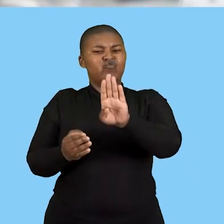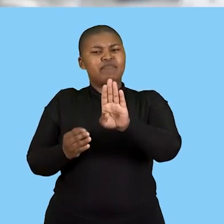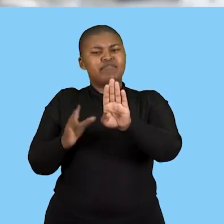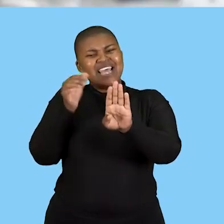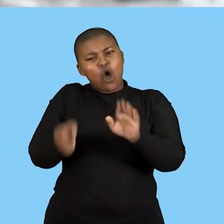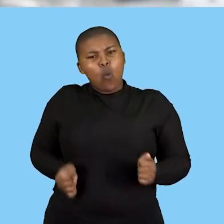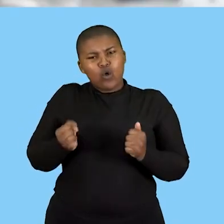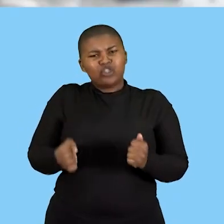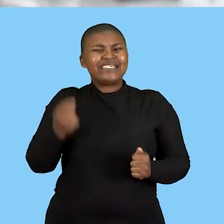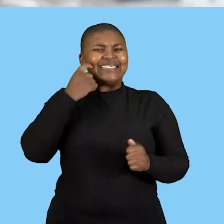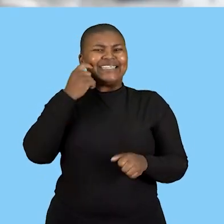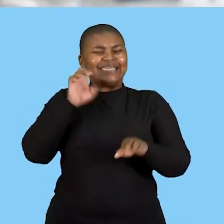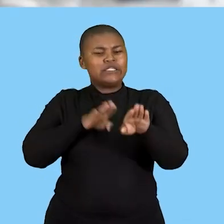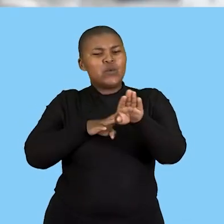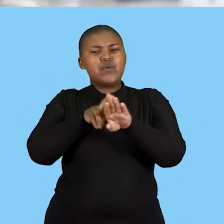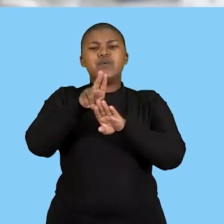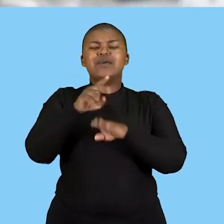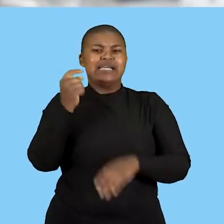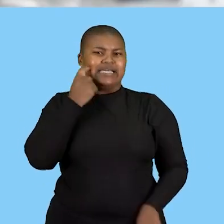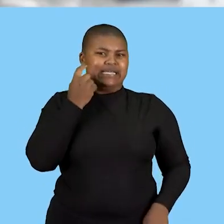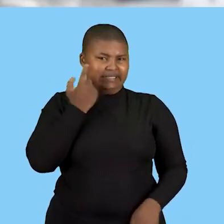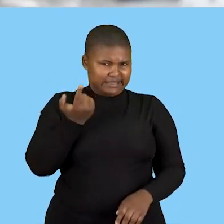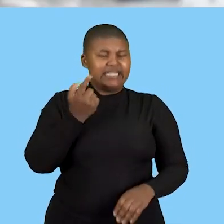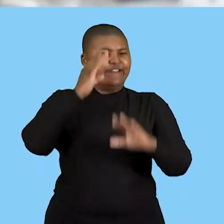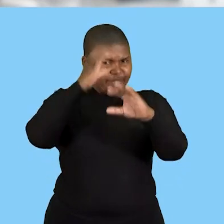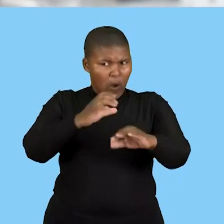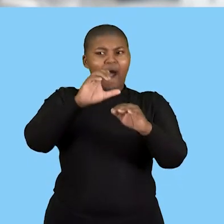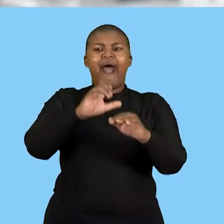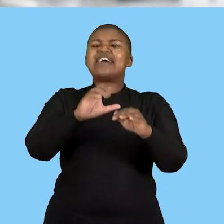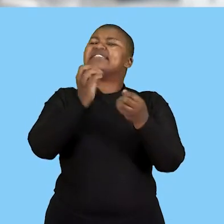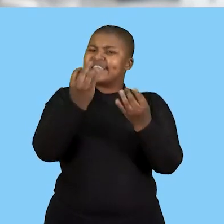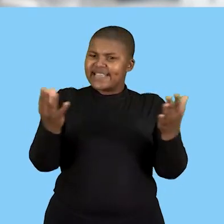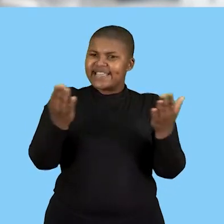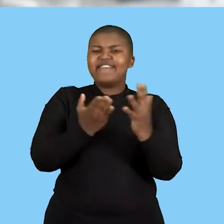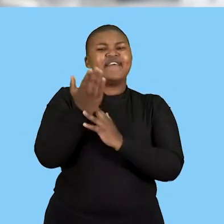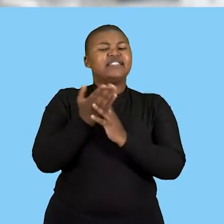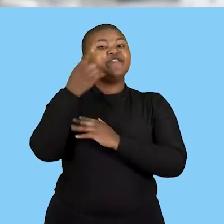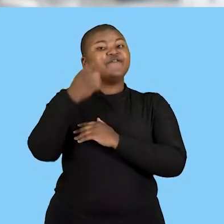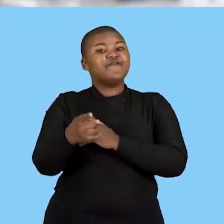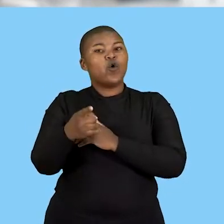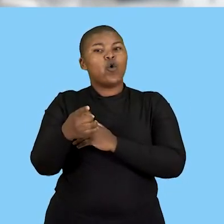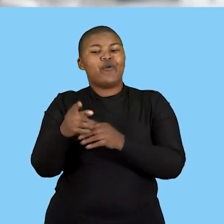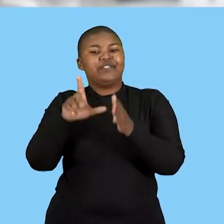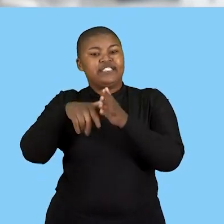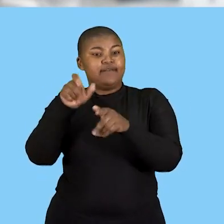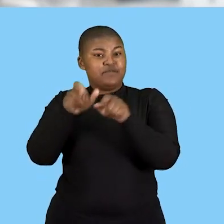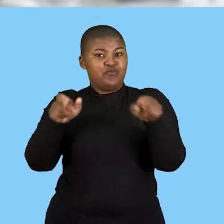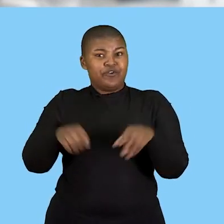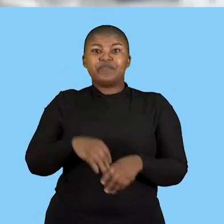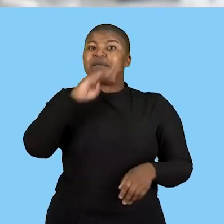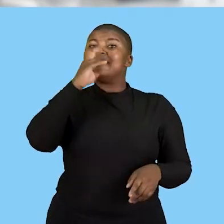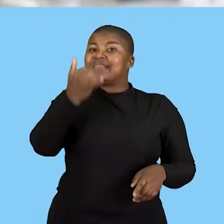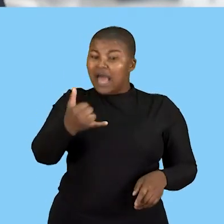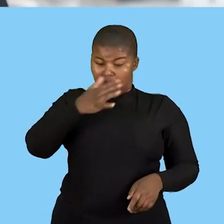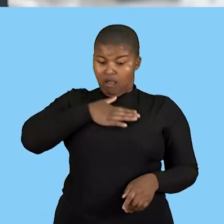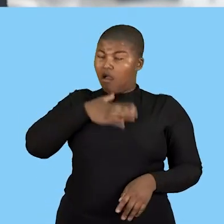as ramps for people to be able to be accommodated, especially people with disabilities. So you are advising to